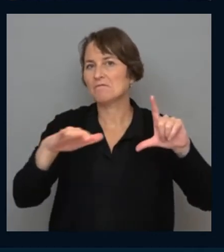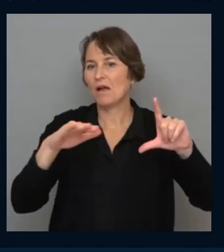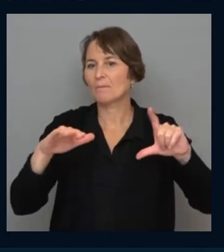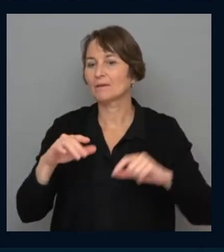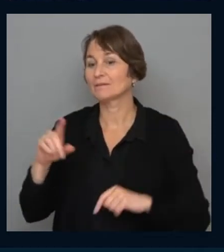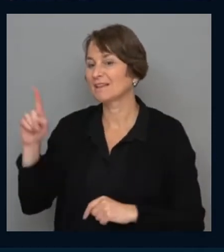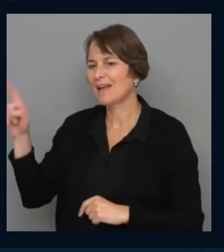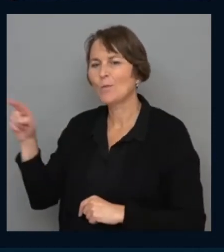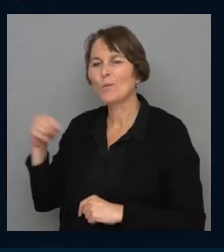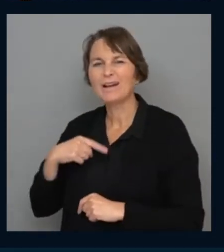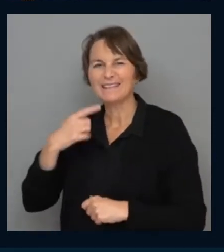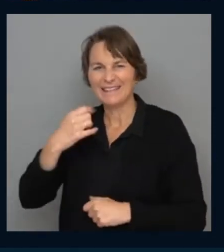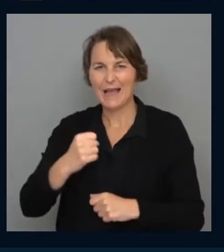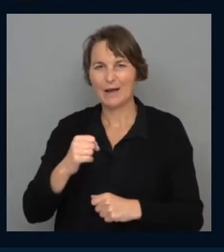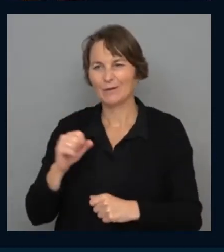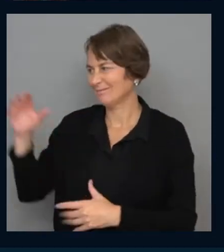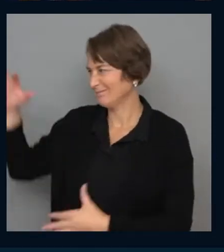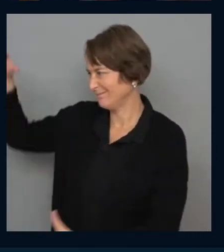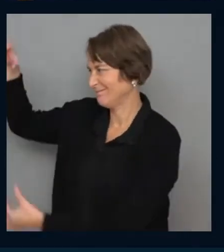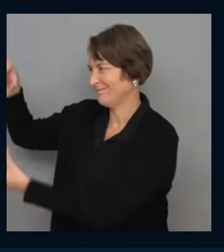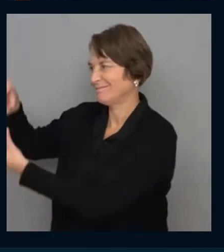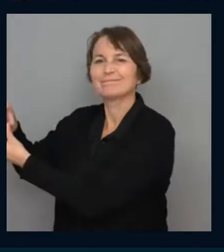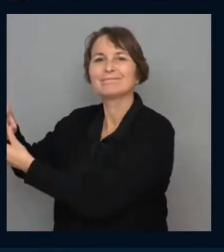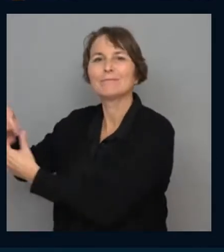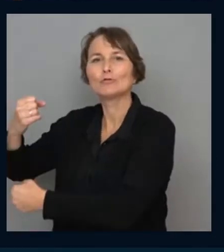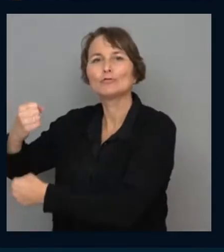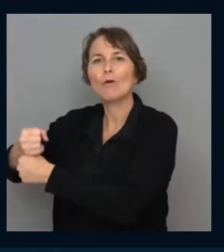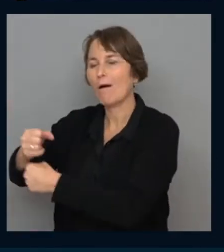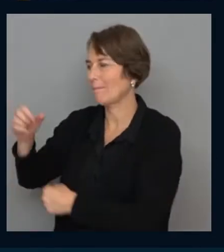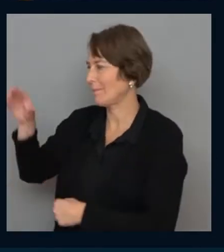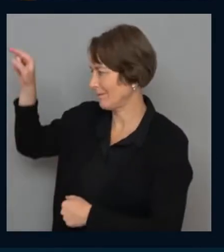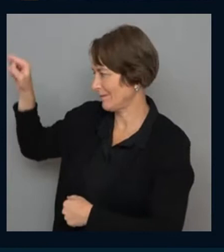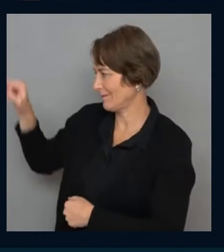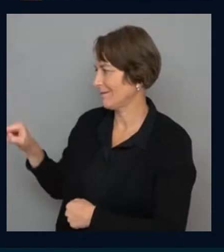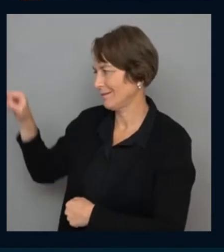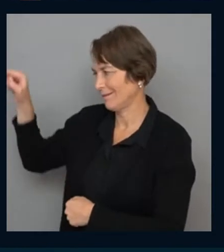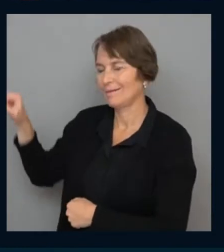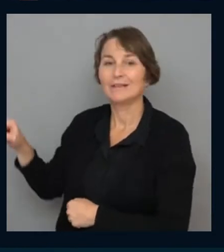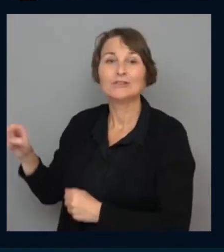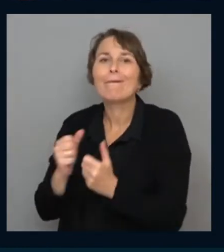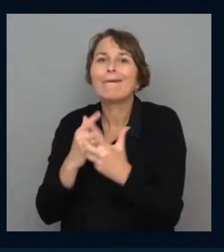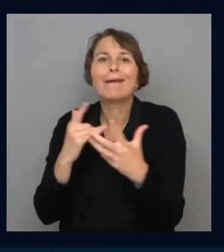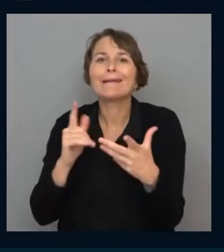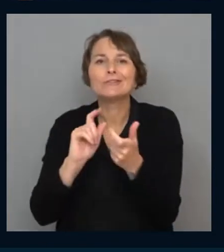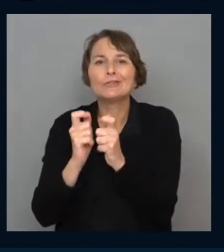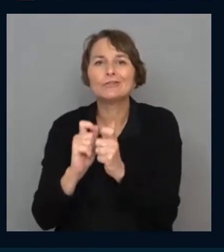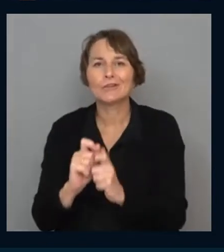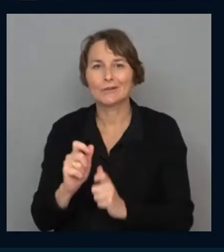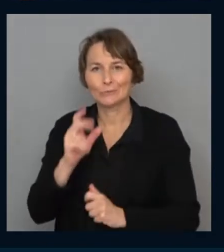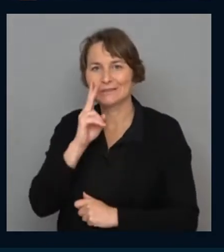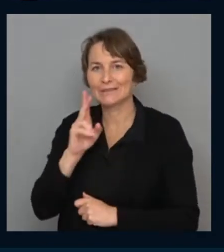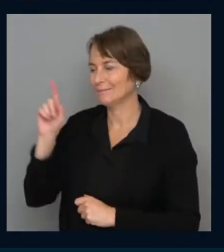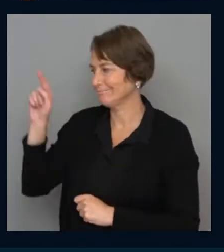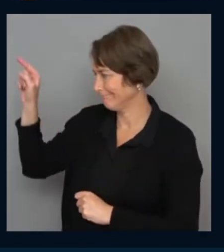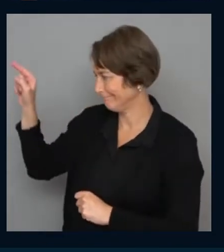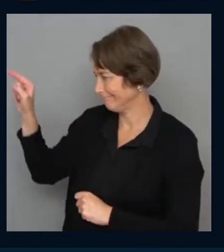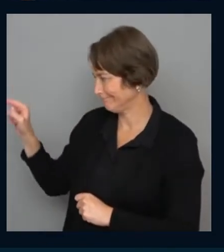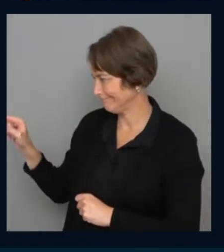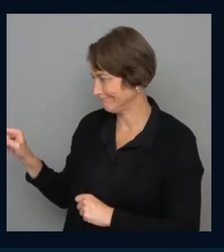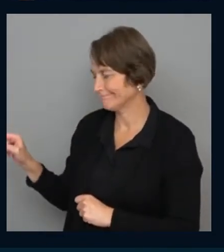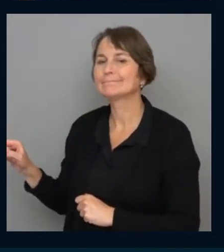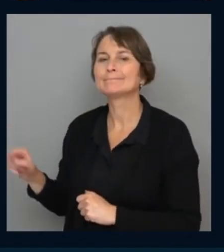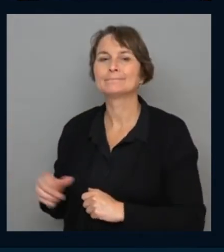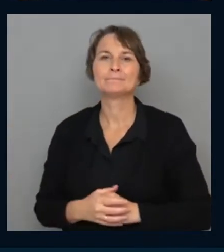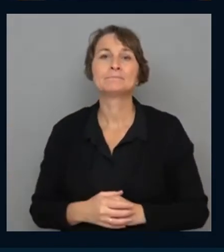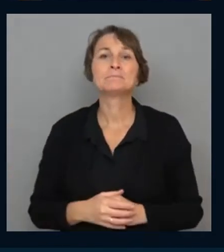task, and I want to create a job so that does something. So this is our staging environment. So all the changes there will be there. So I have to go in and click here and subscribe to my Azure subscription.